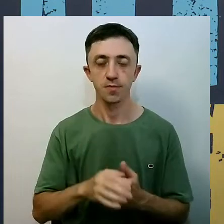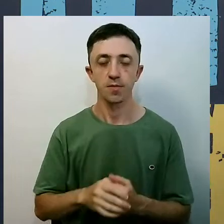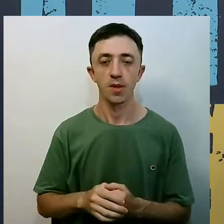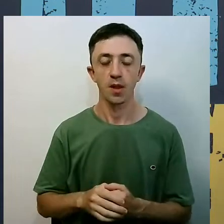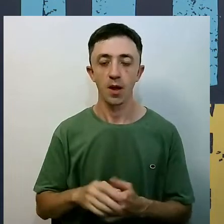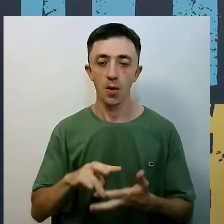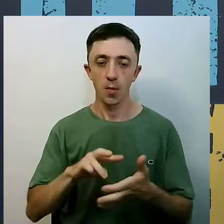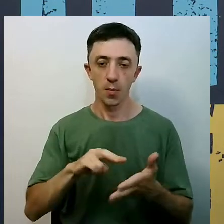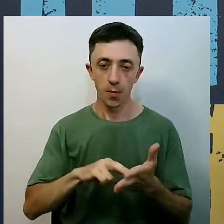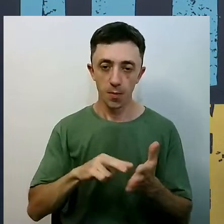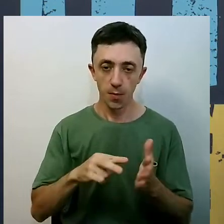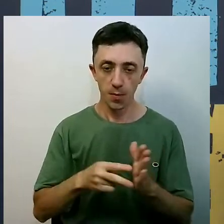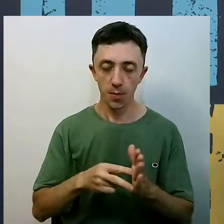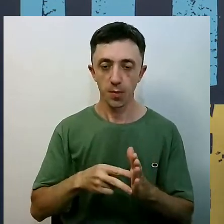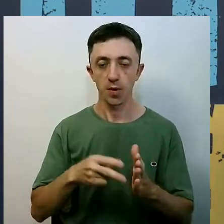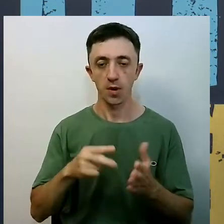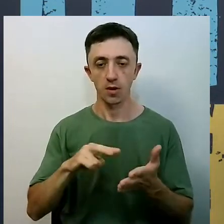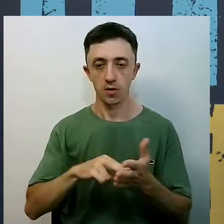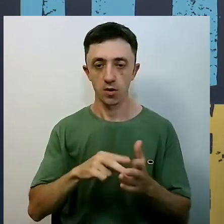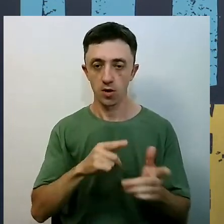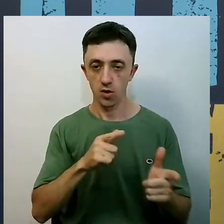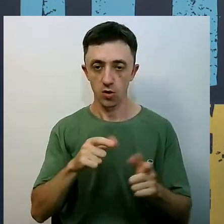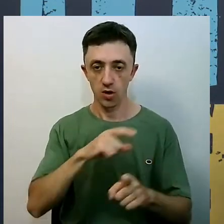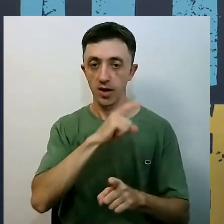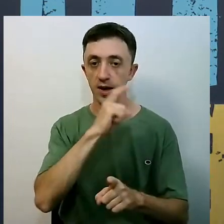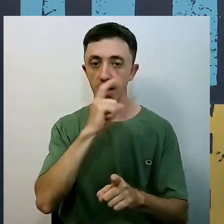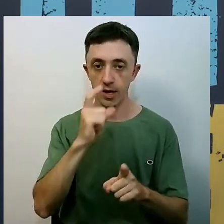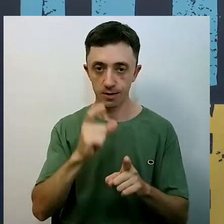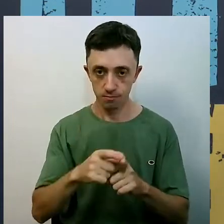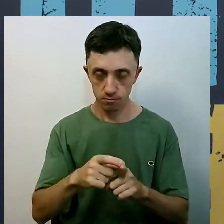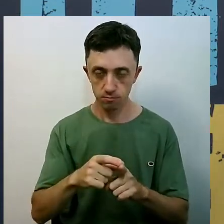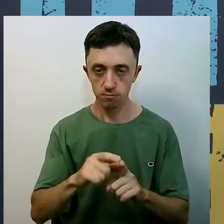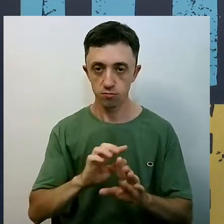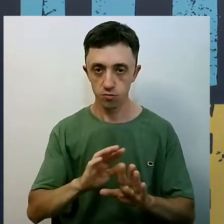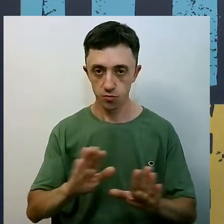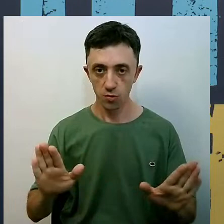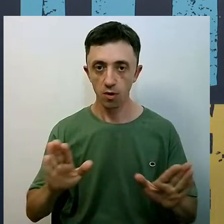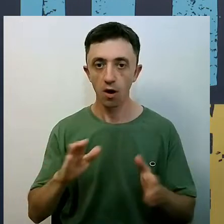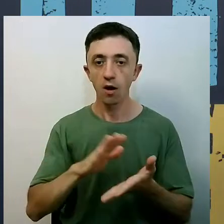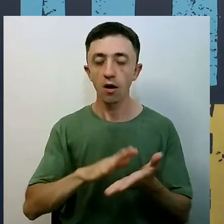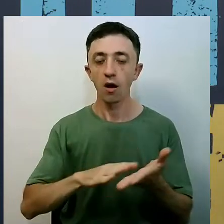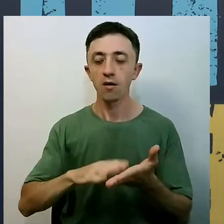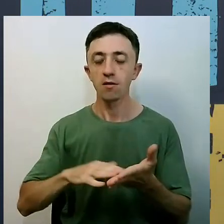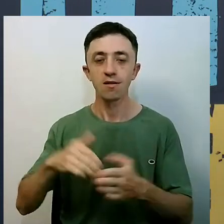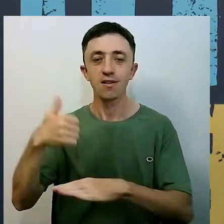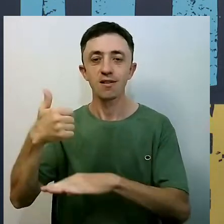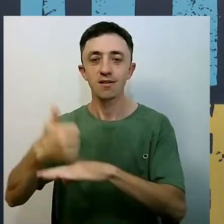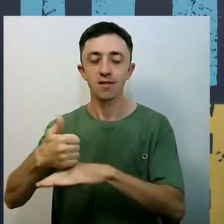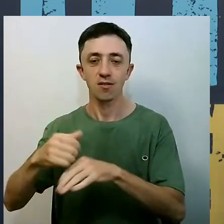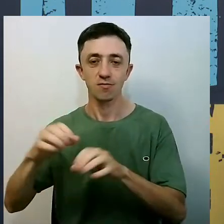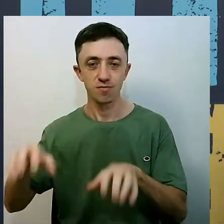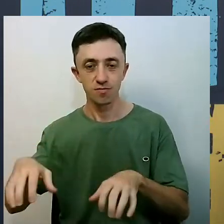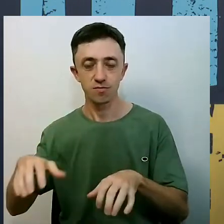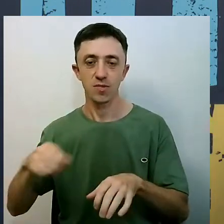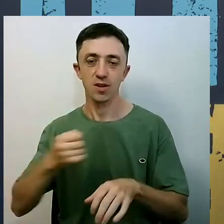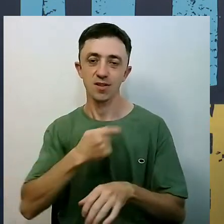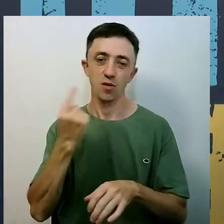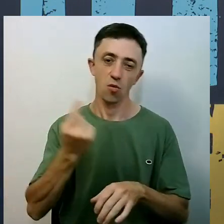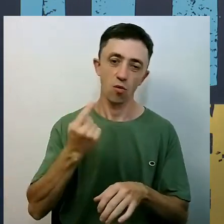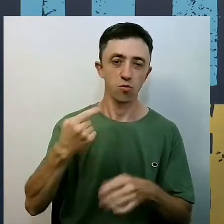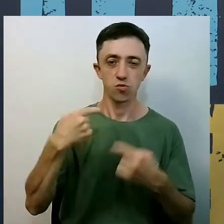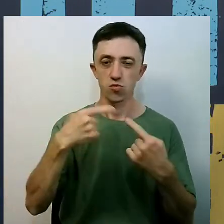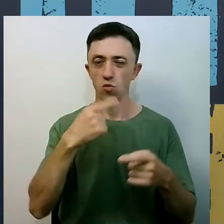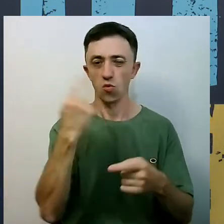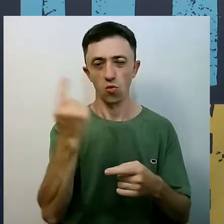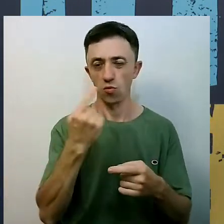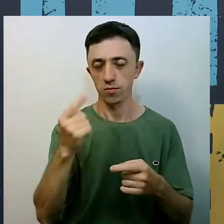imagine that the special development plan is there. After that, heads